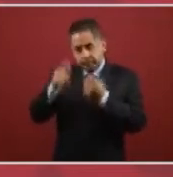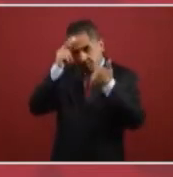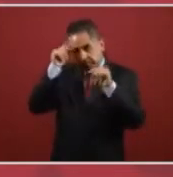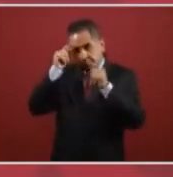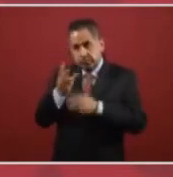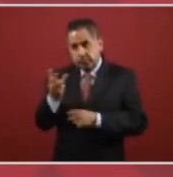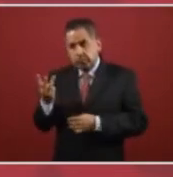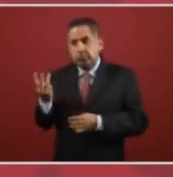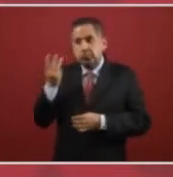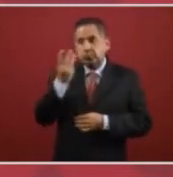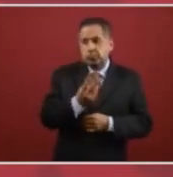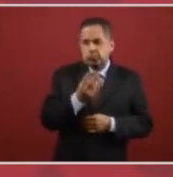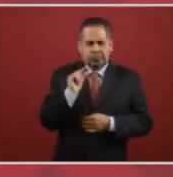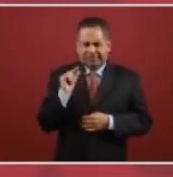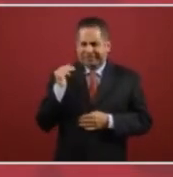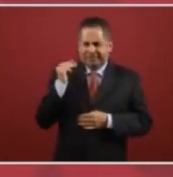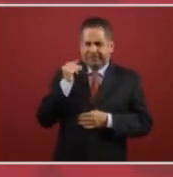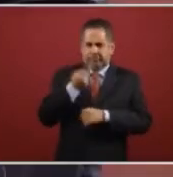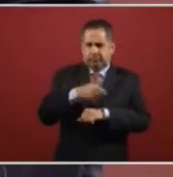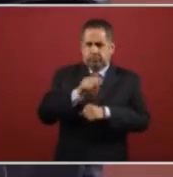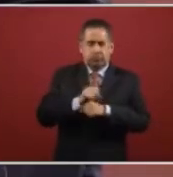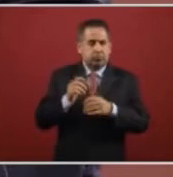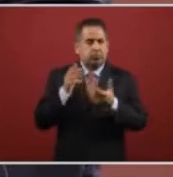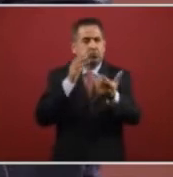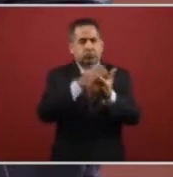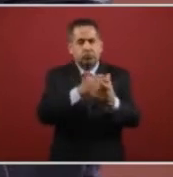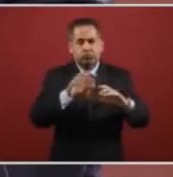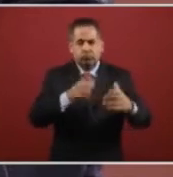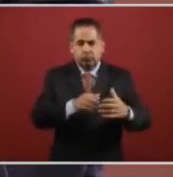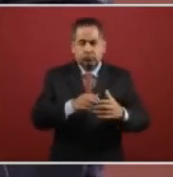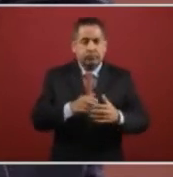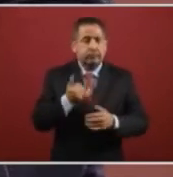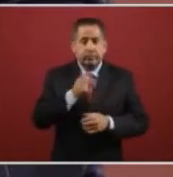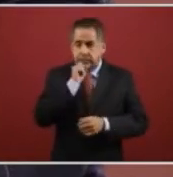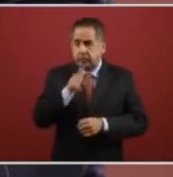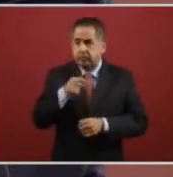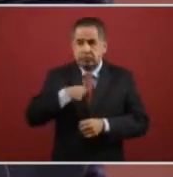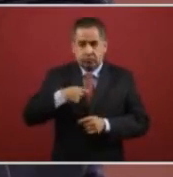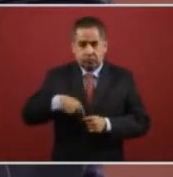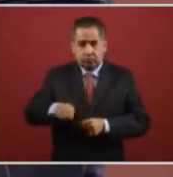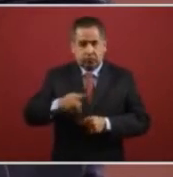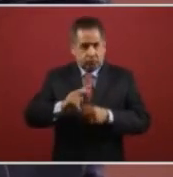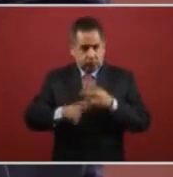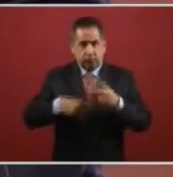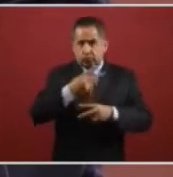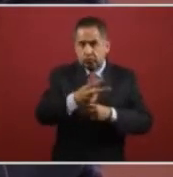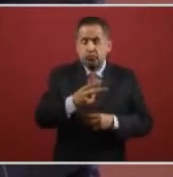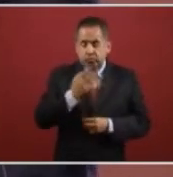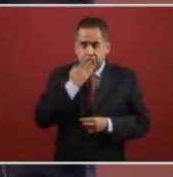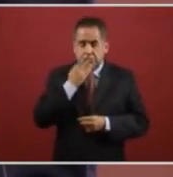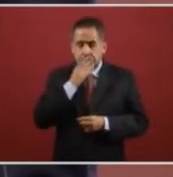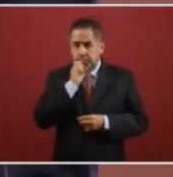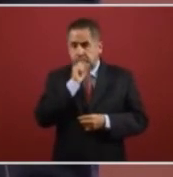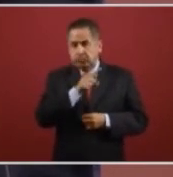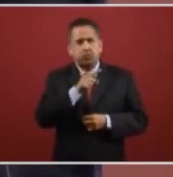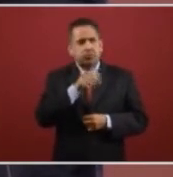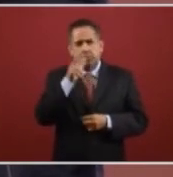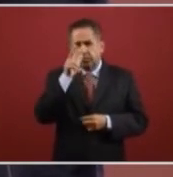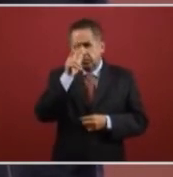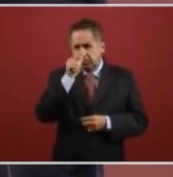Defense and Secretary of Marine about a week ago. And I'm going to go also